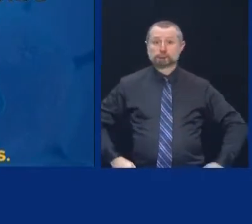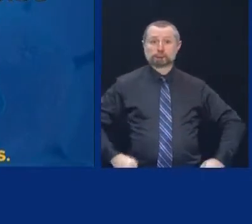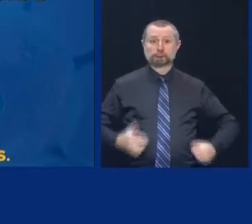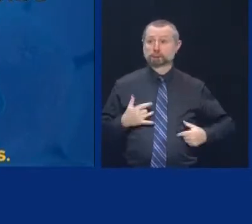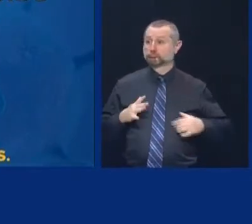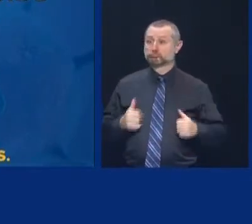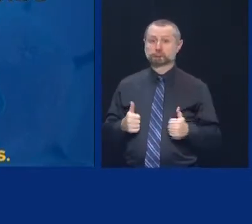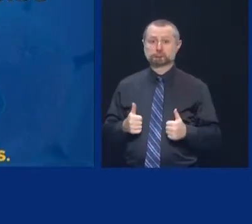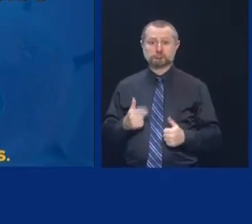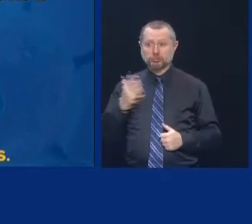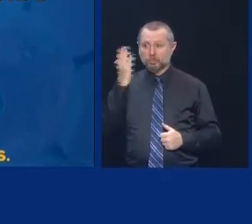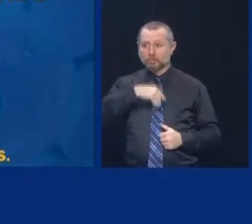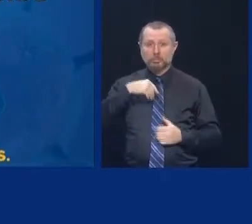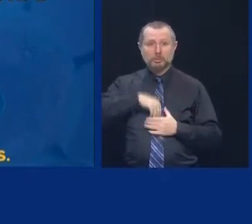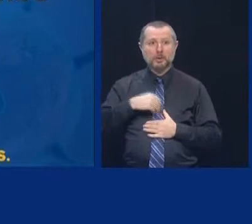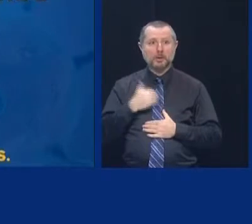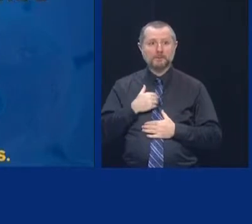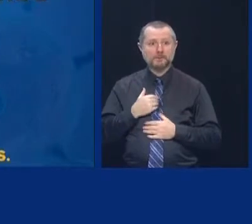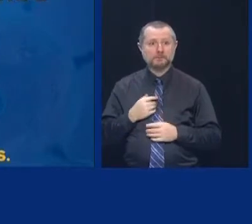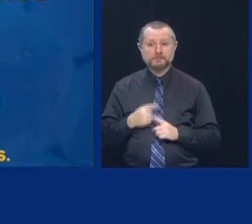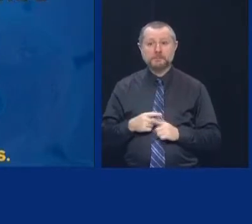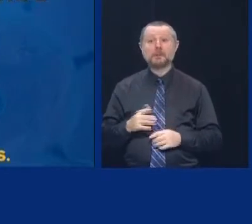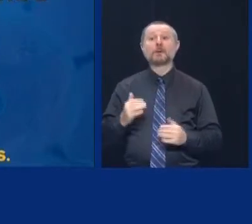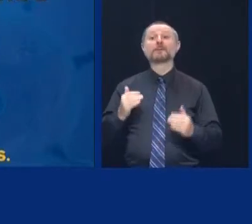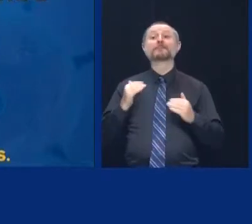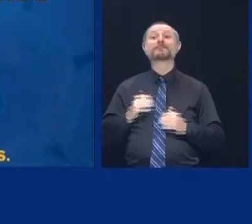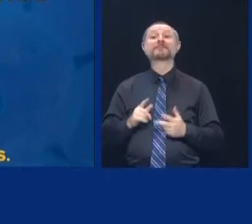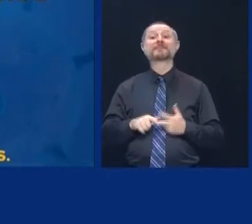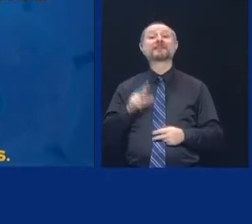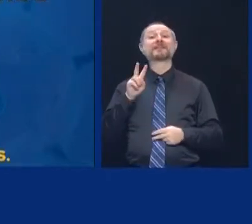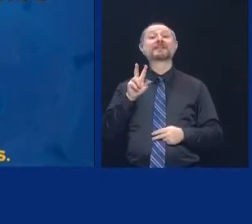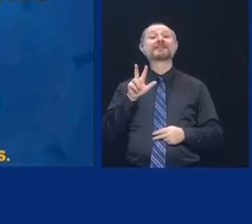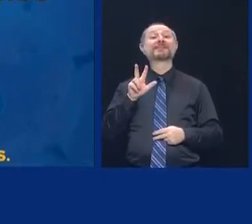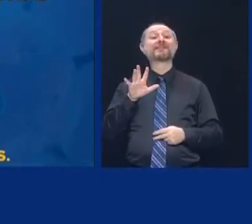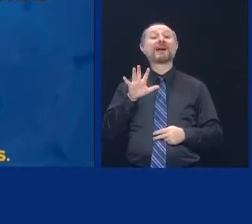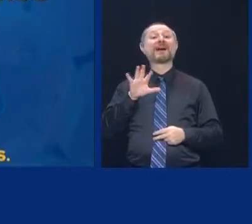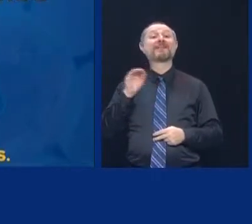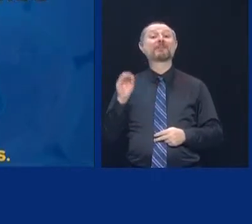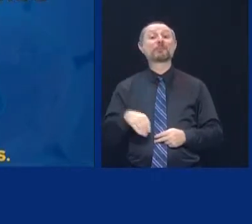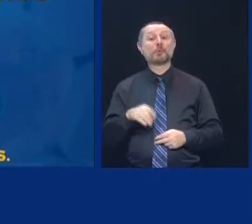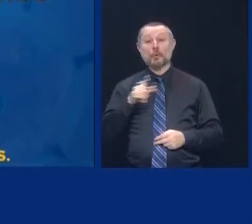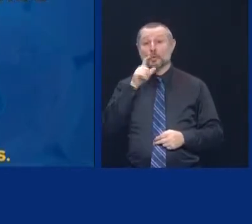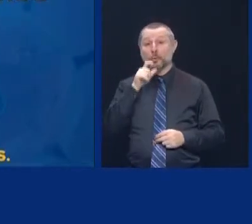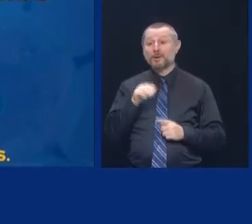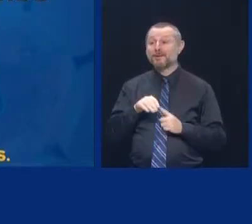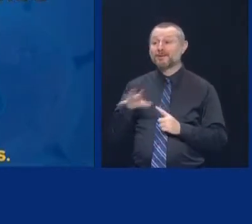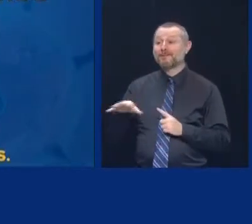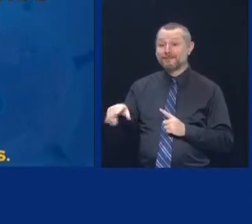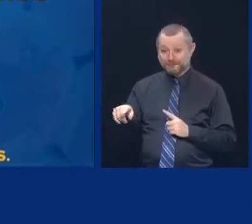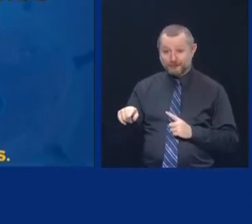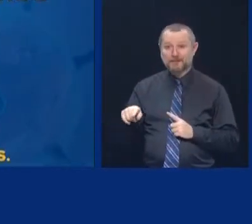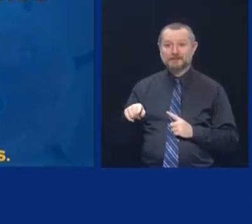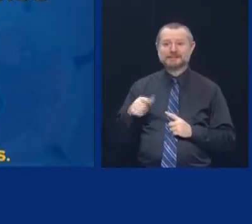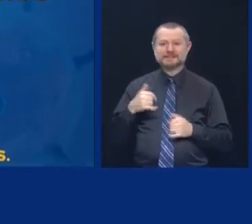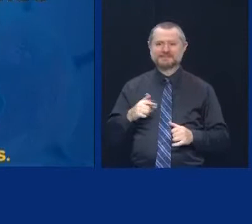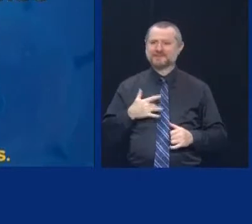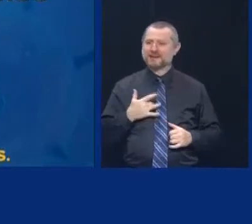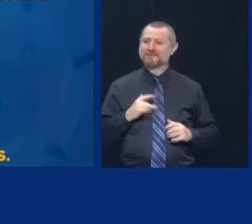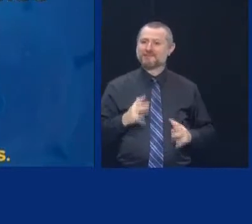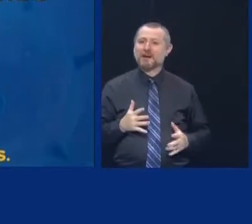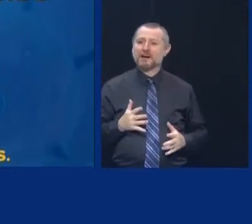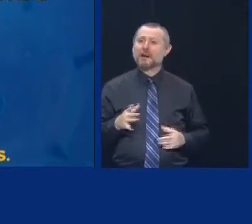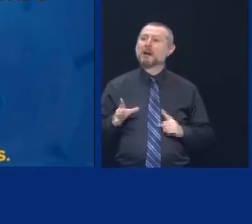35% of the transmission is from pre-symptomatic, which means you had